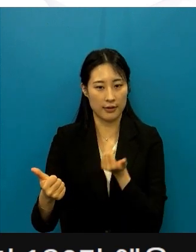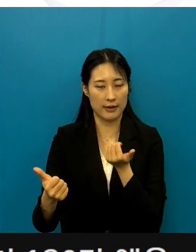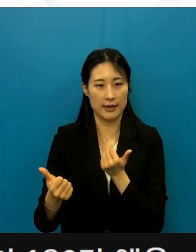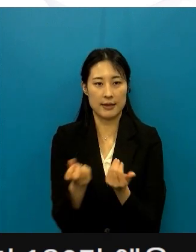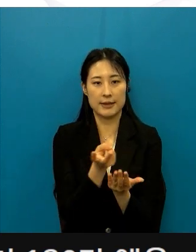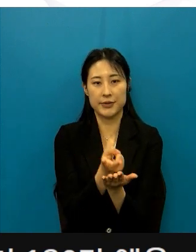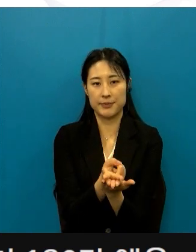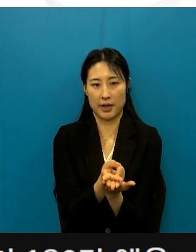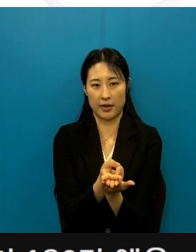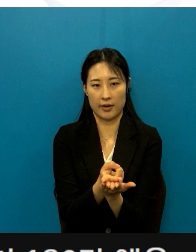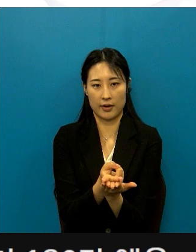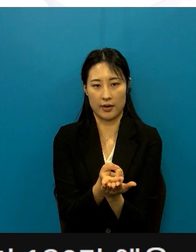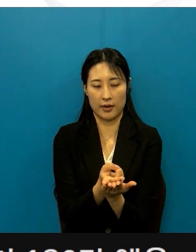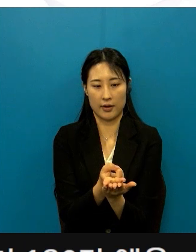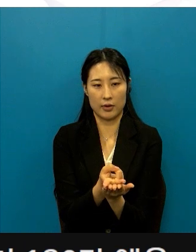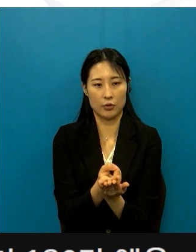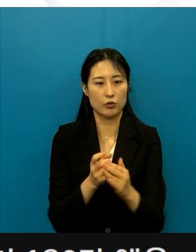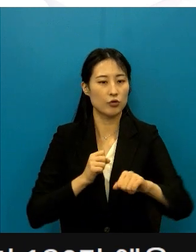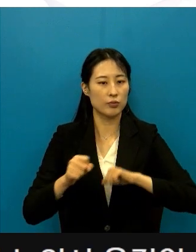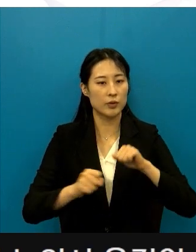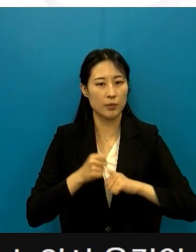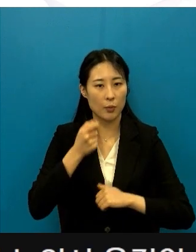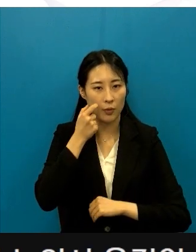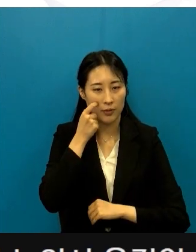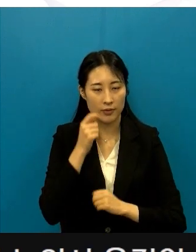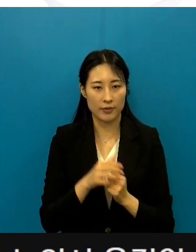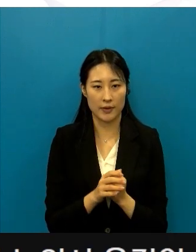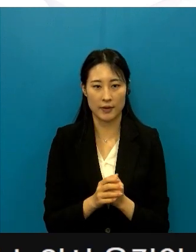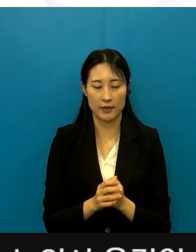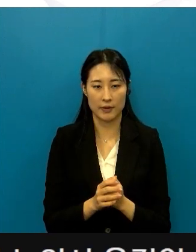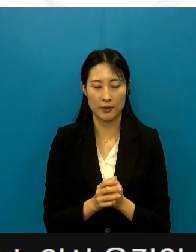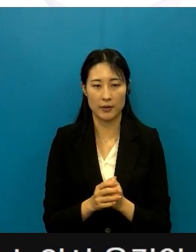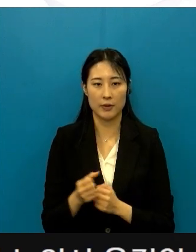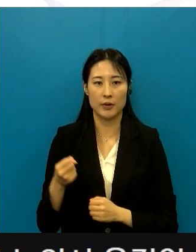a tracheostomy. And